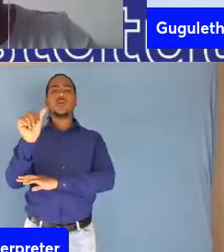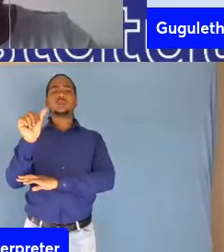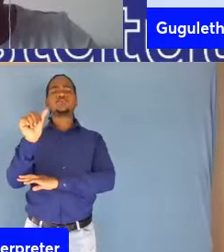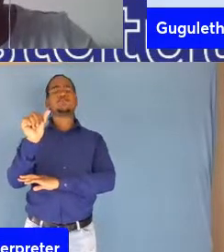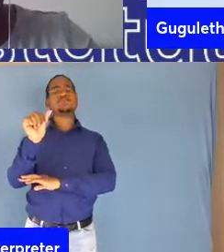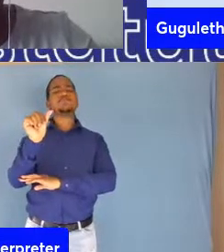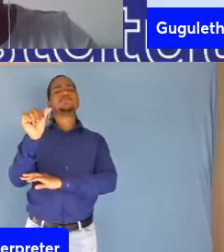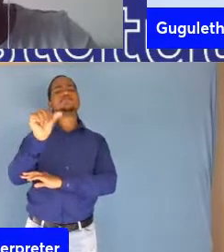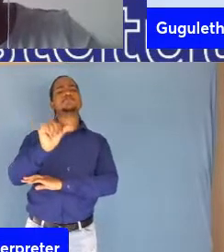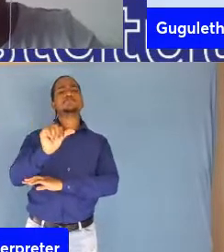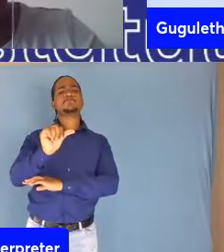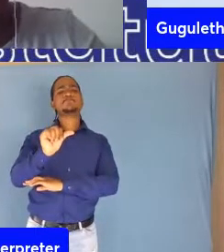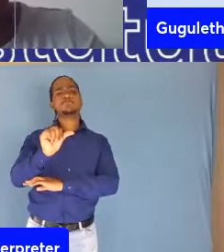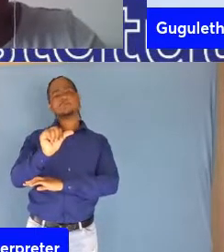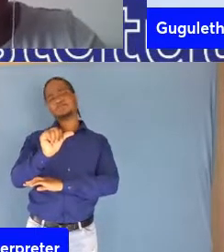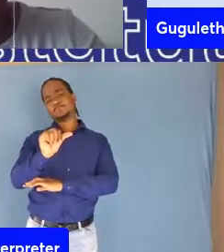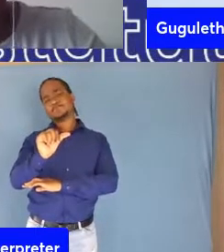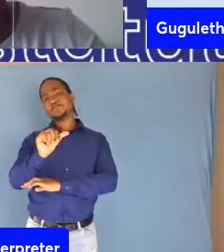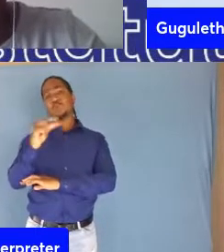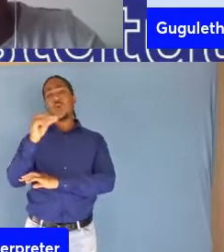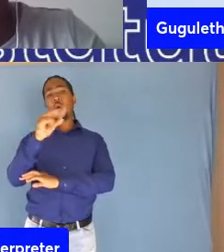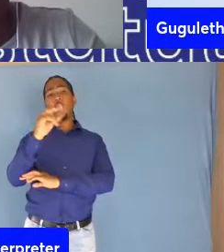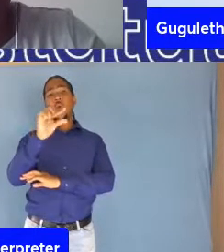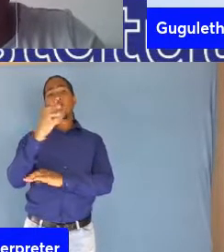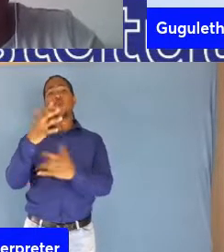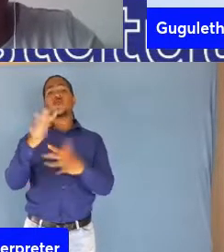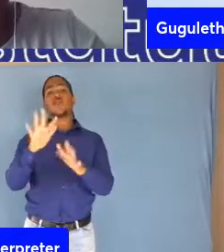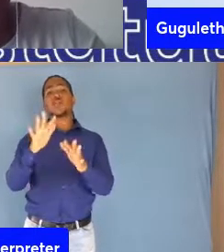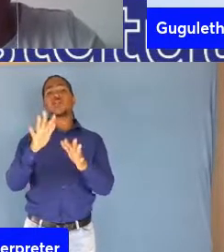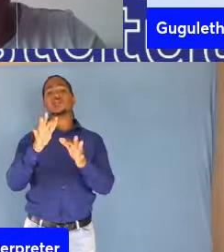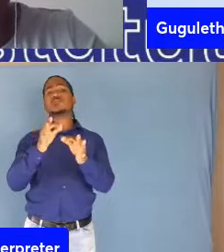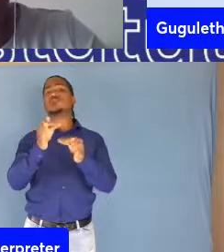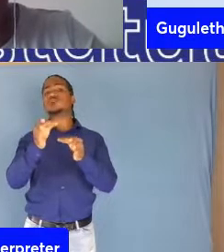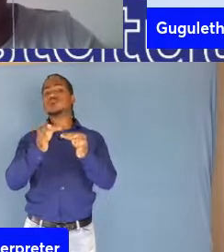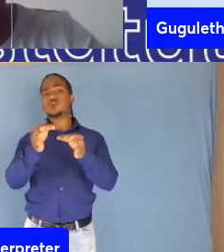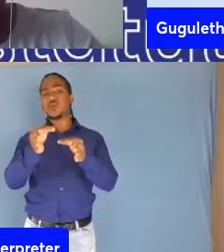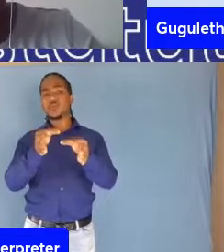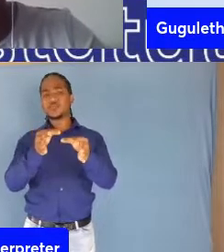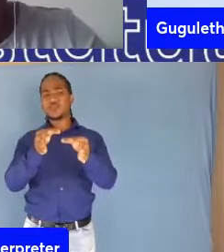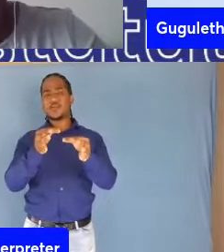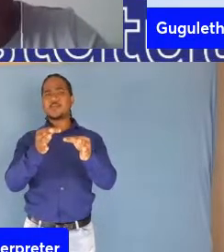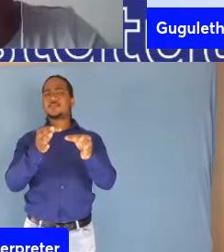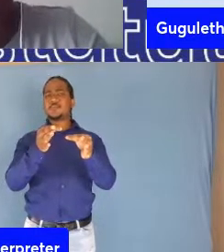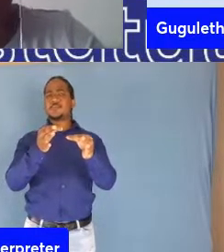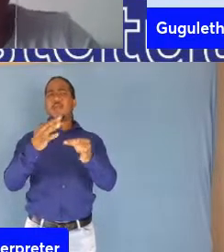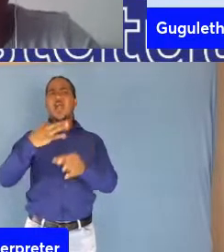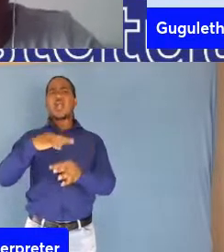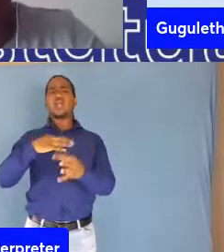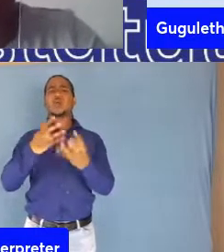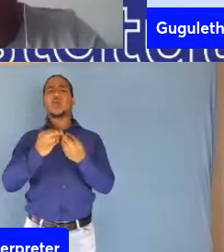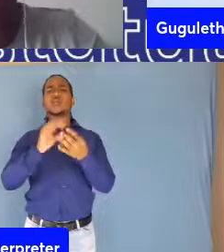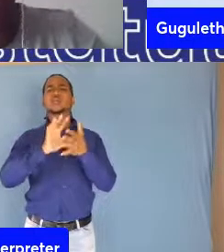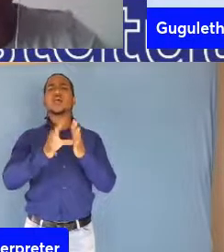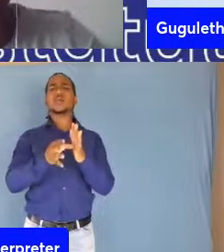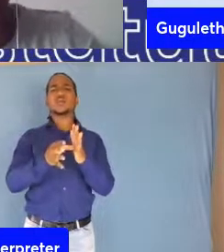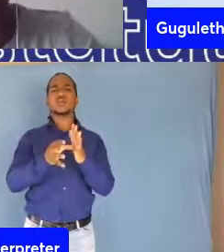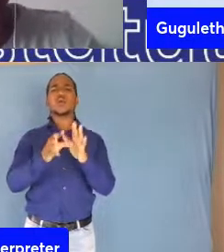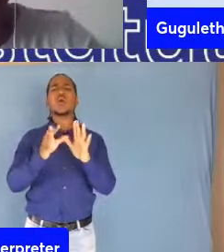all, Ugogo's just mentioned, girls with disabilities there. So, how is the